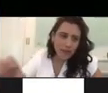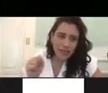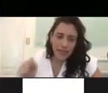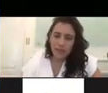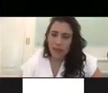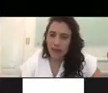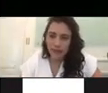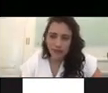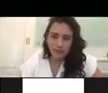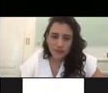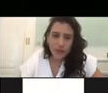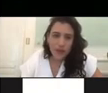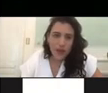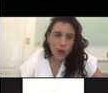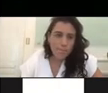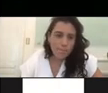me parece que Inés tiene